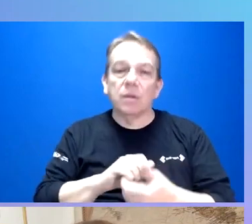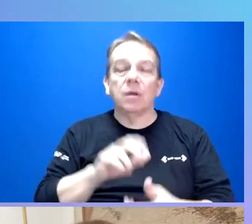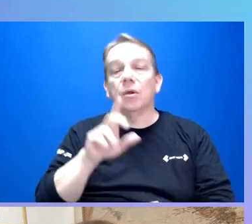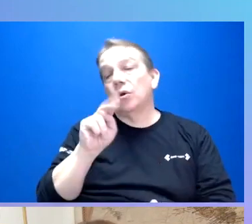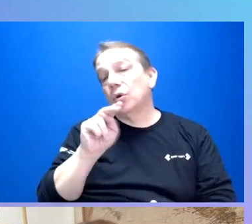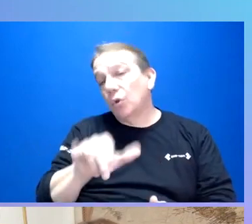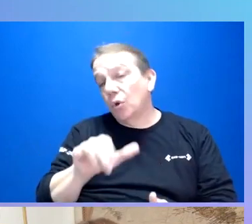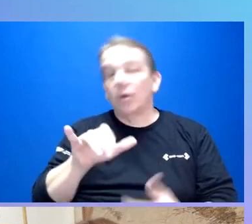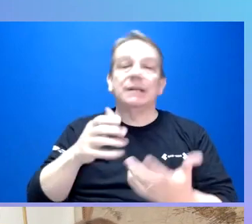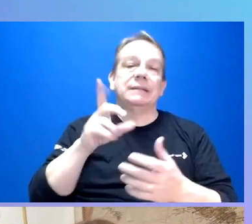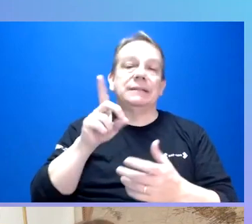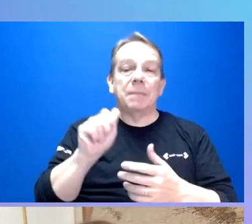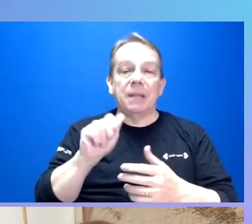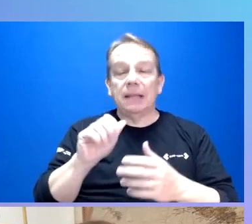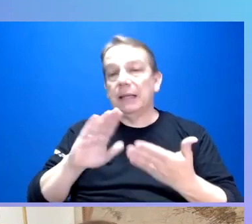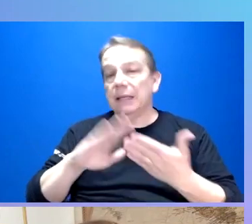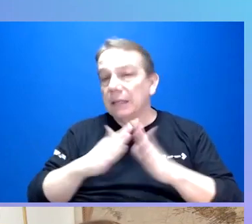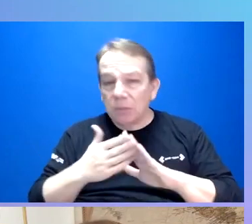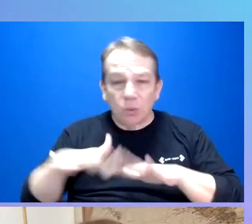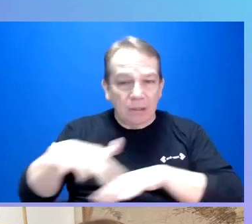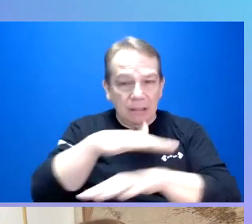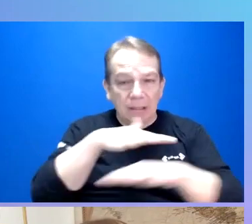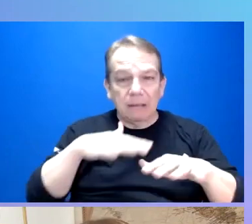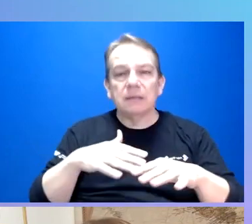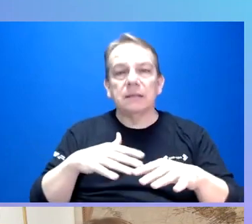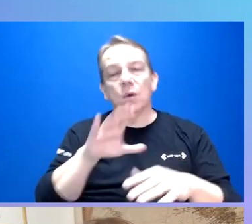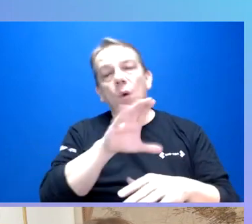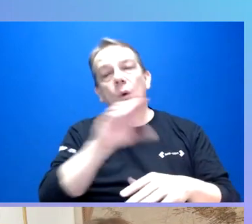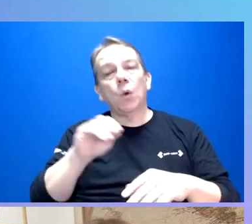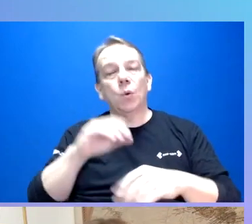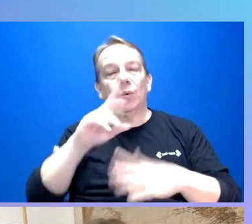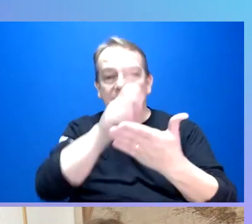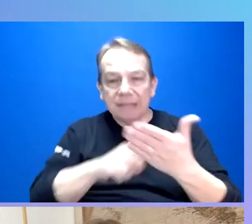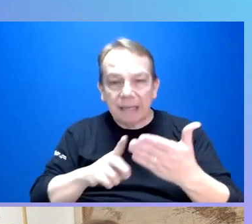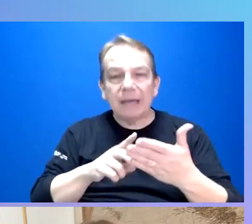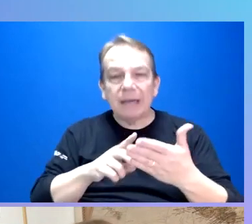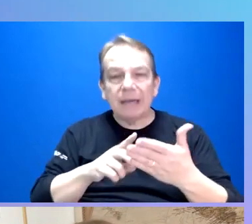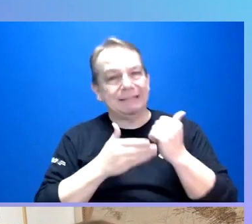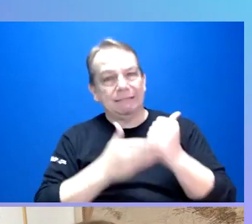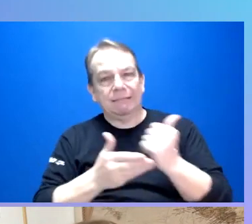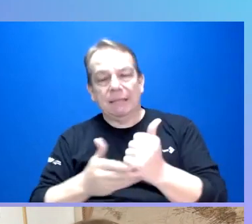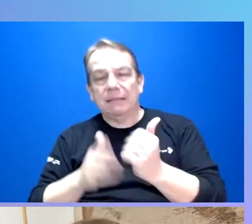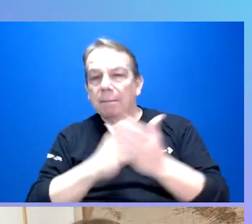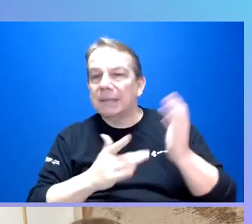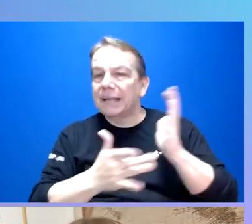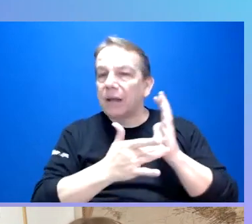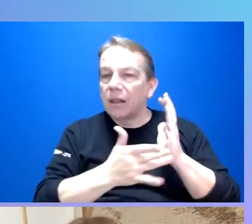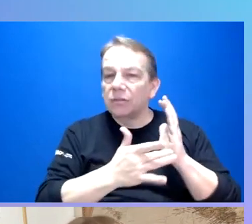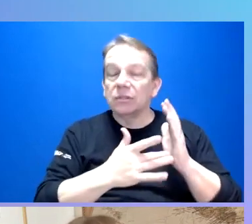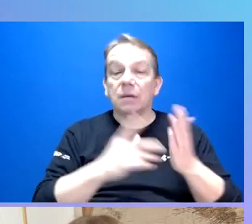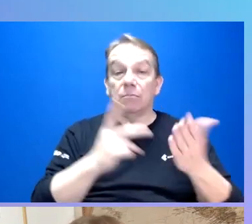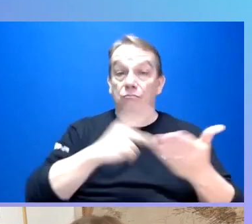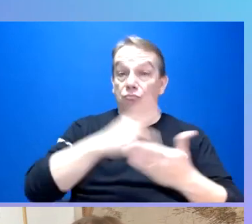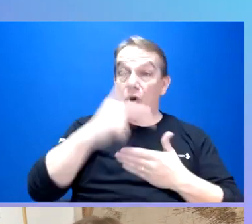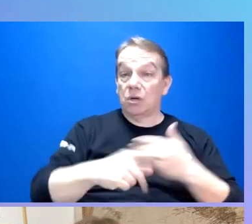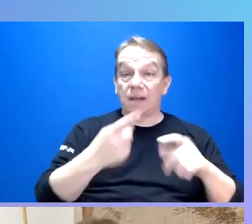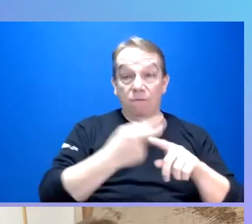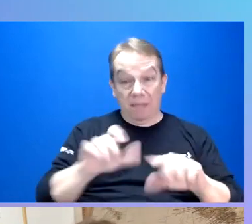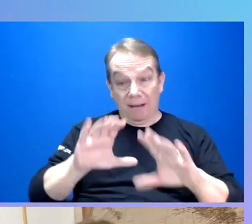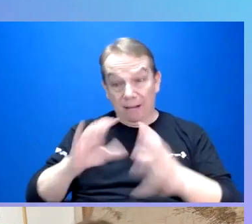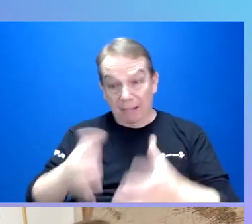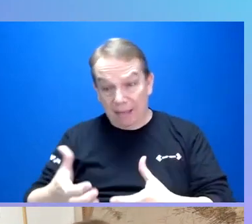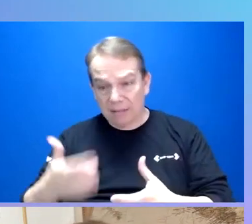disability community to co-design DIY assistive technologies. Some of the projects coming out of the classes were